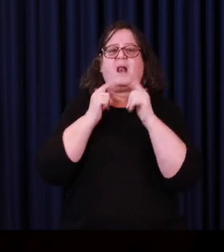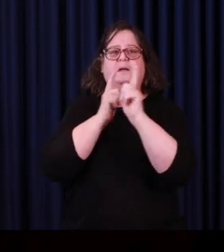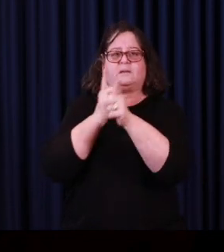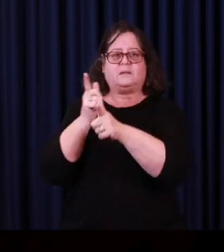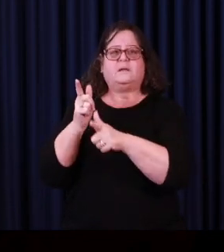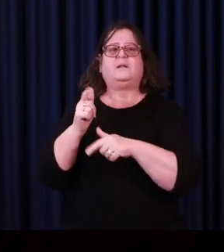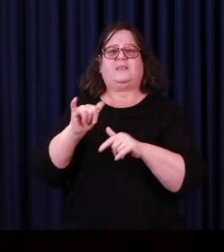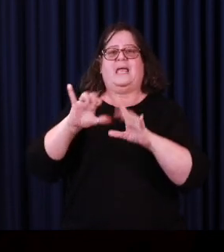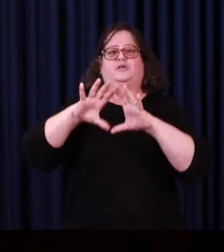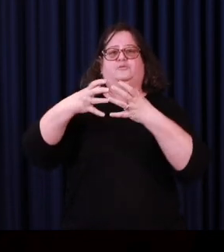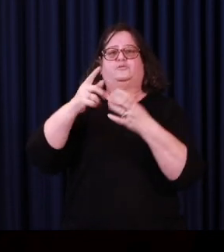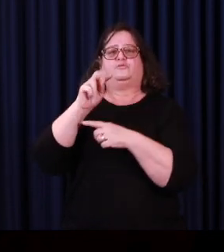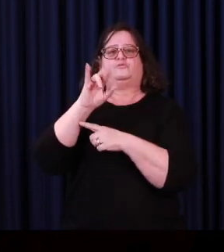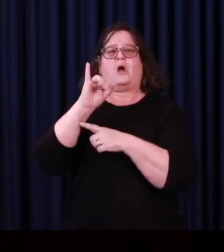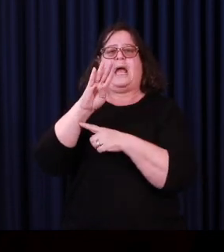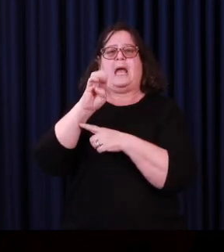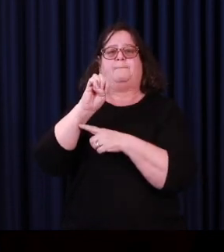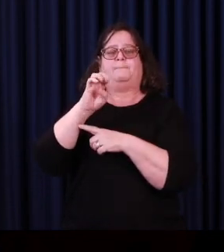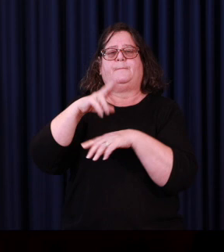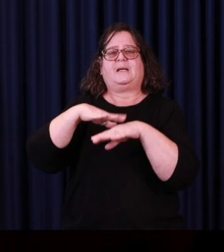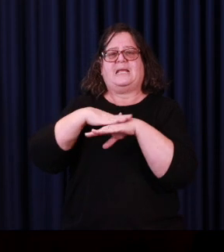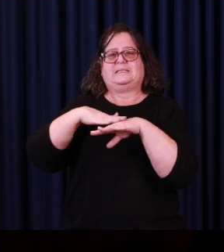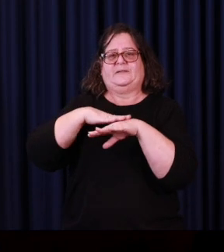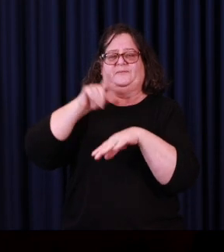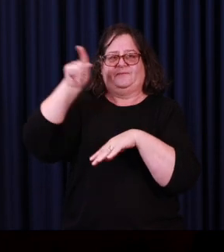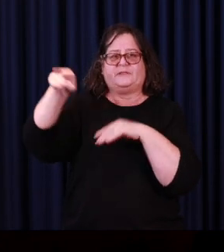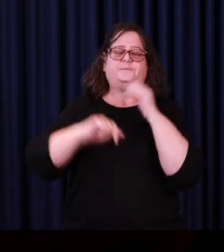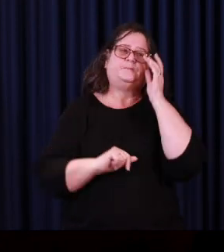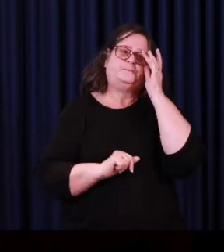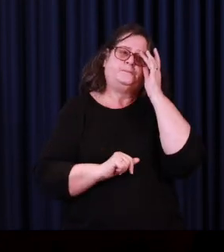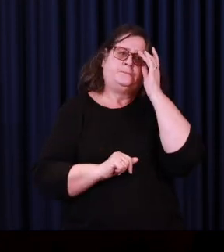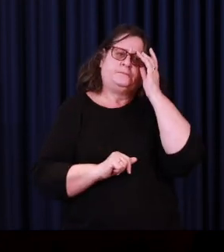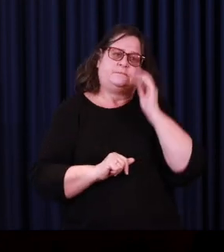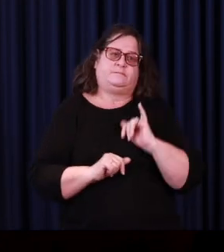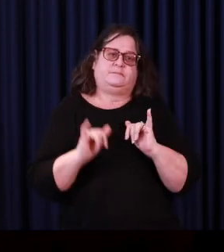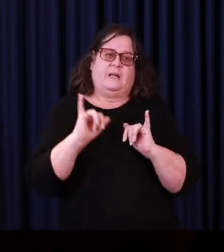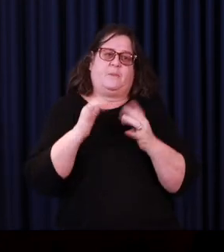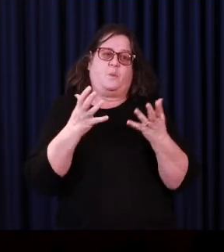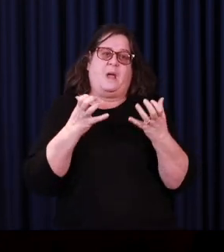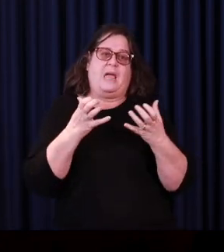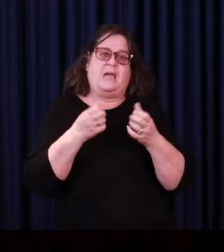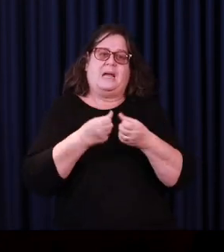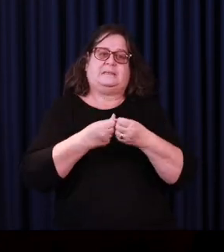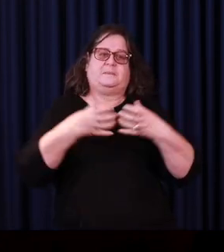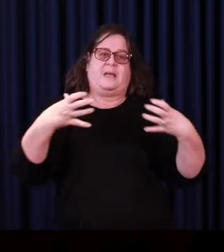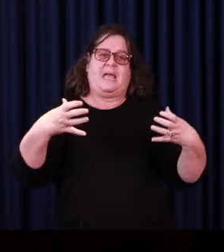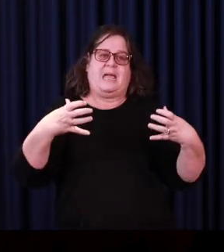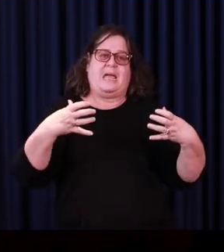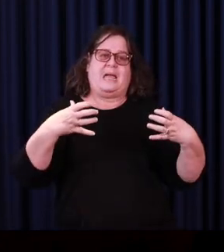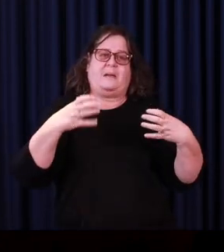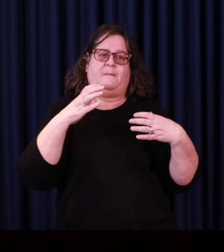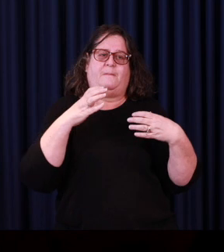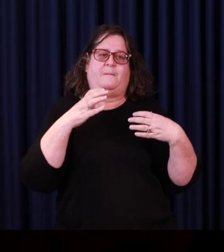other items requiring our attention, let's work on broadband expansion, greater access to